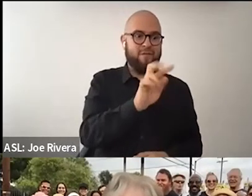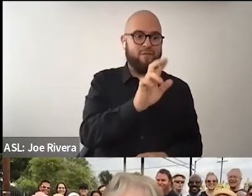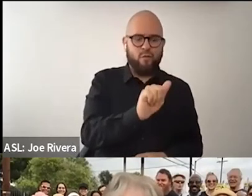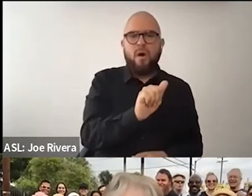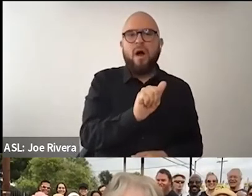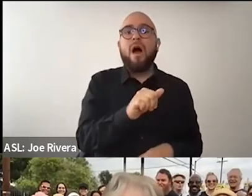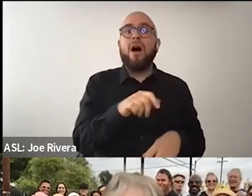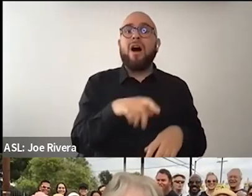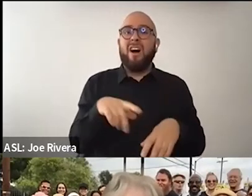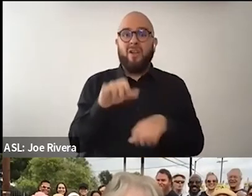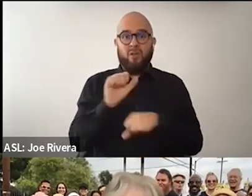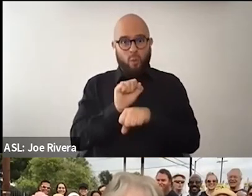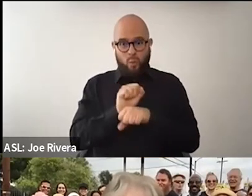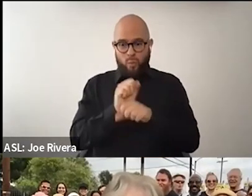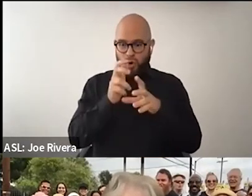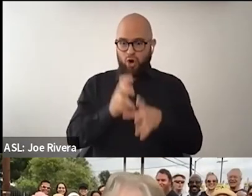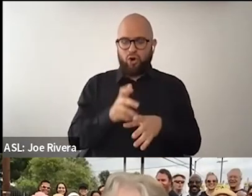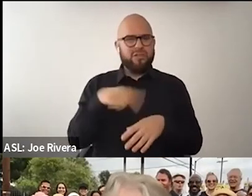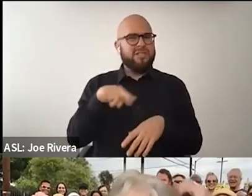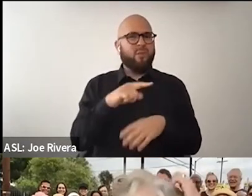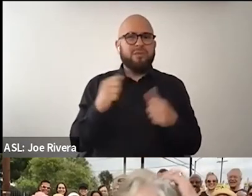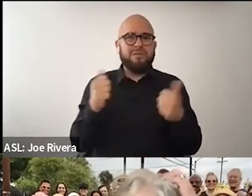their minds to,